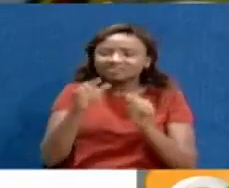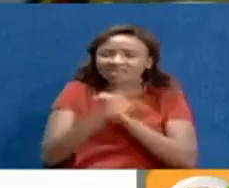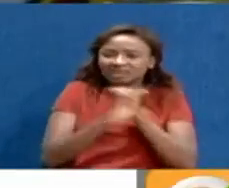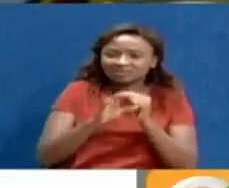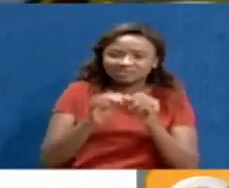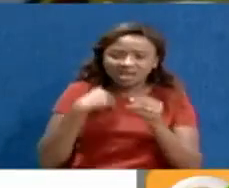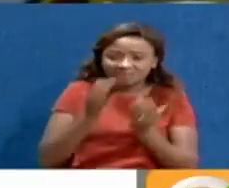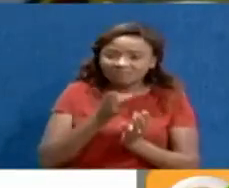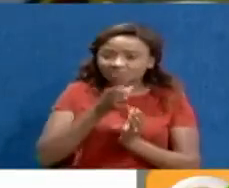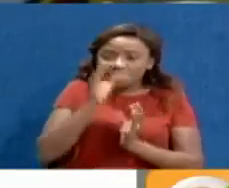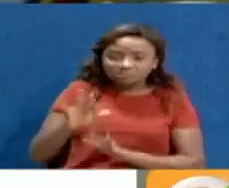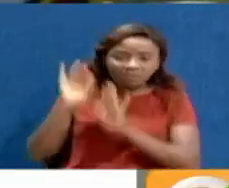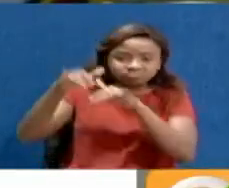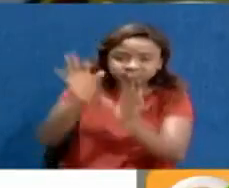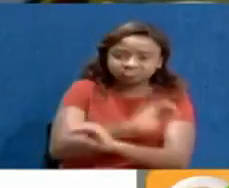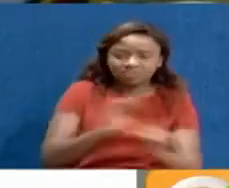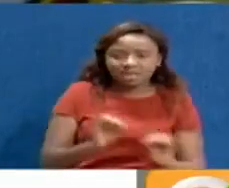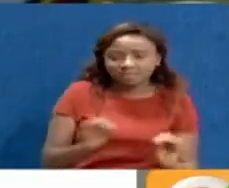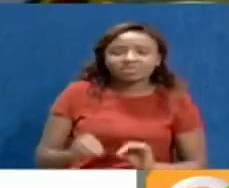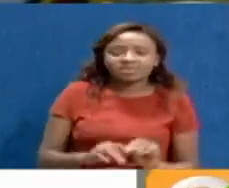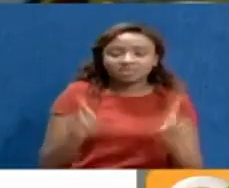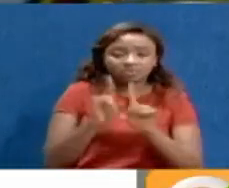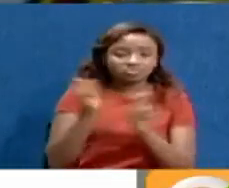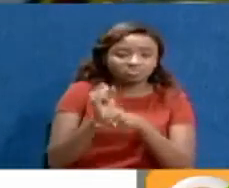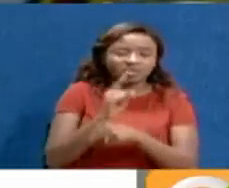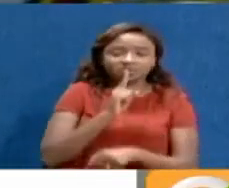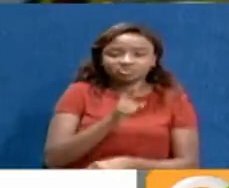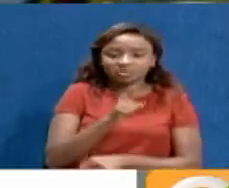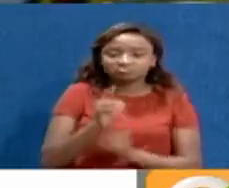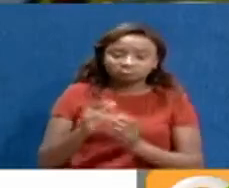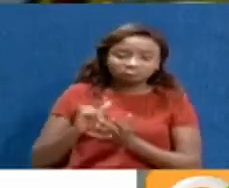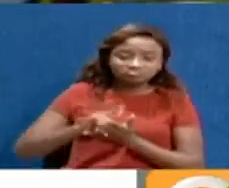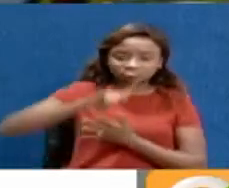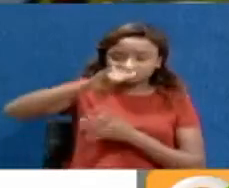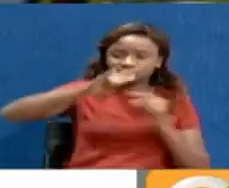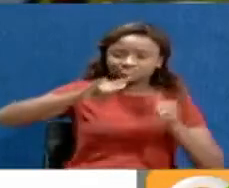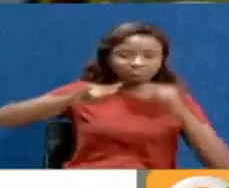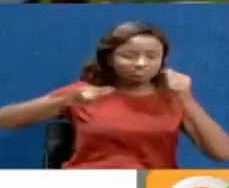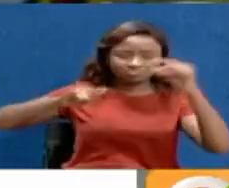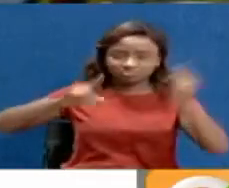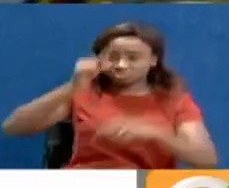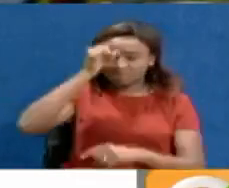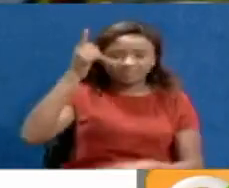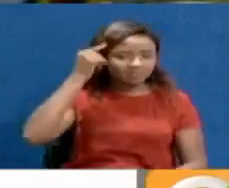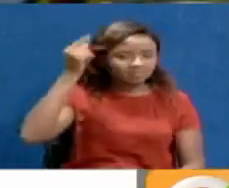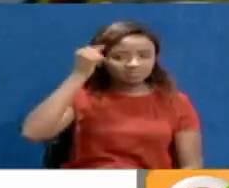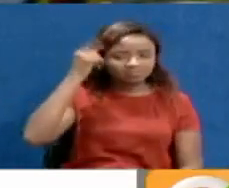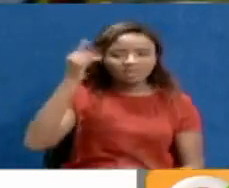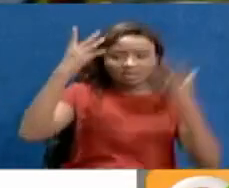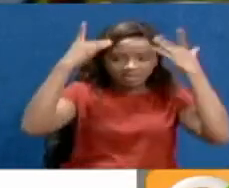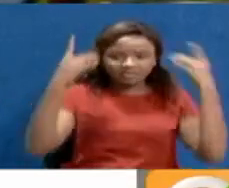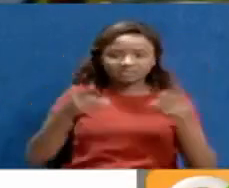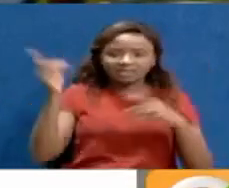also to ensure the airline is the backbone of the economy long-term. So government thought about it and decided it